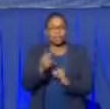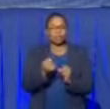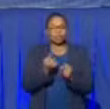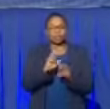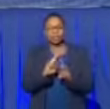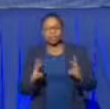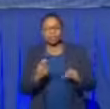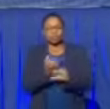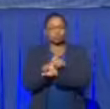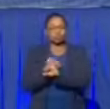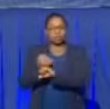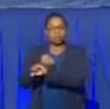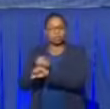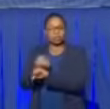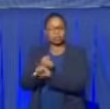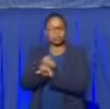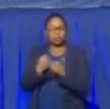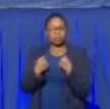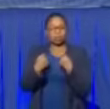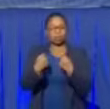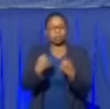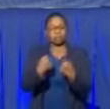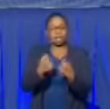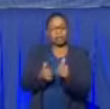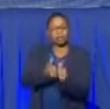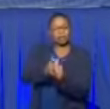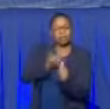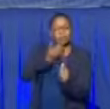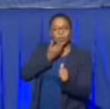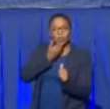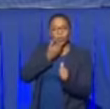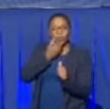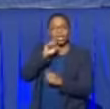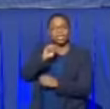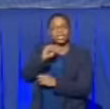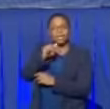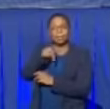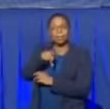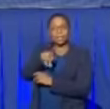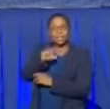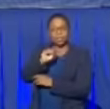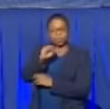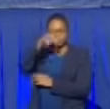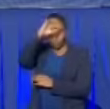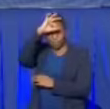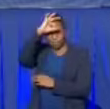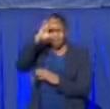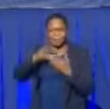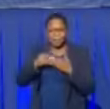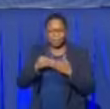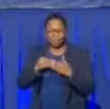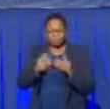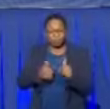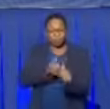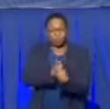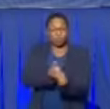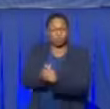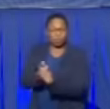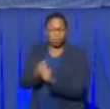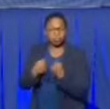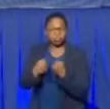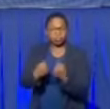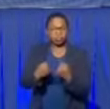of the South African Police Service to a local storage site. These storage sites are guarded on a